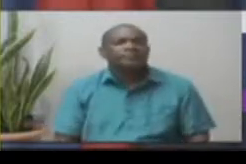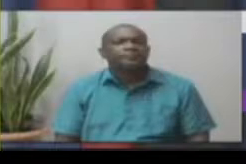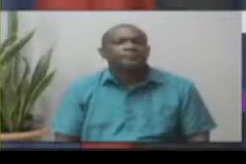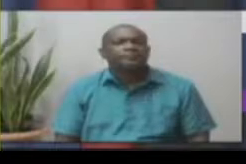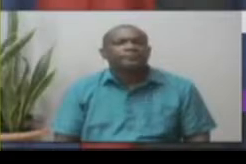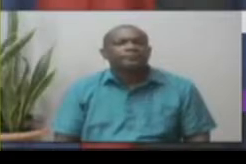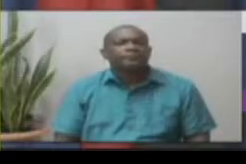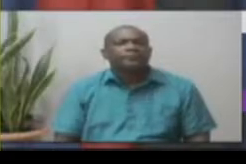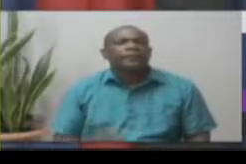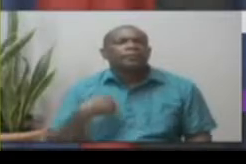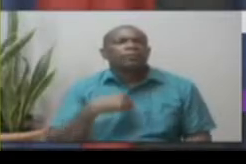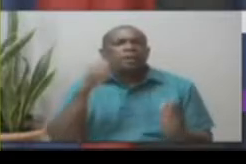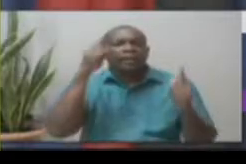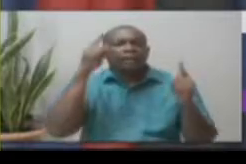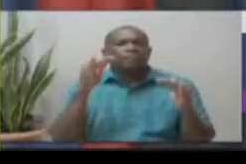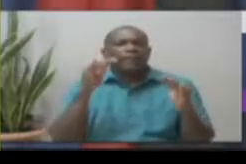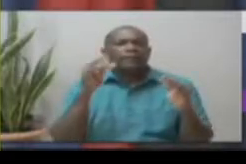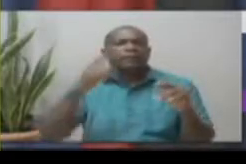in the groups,